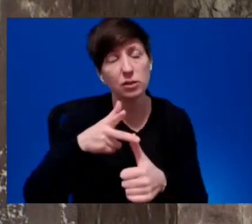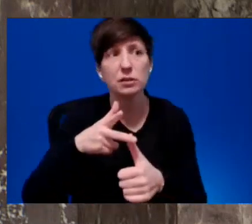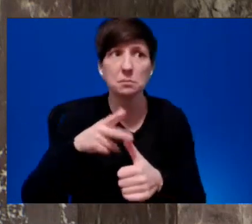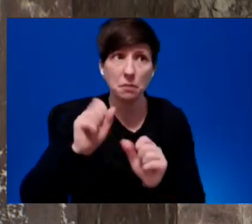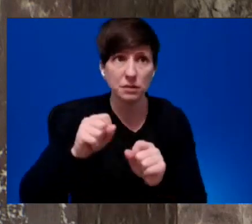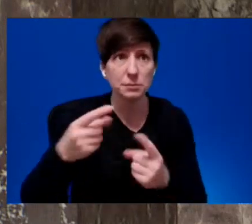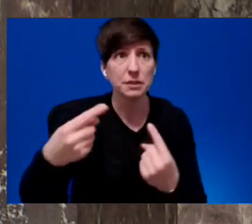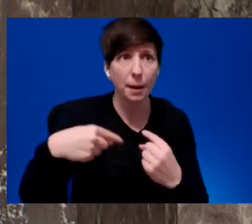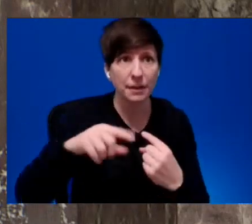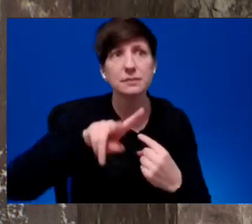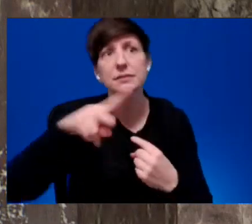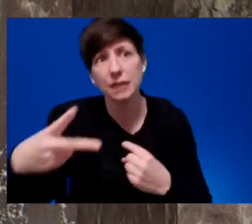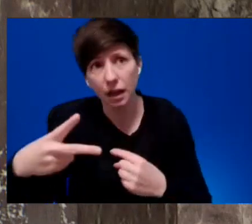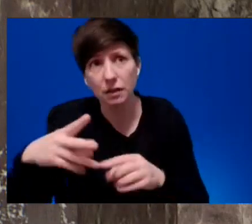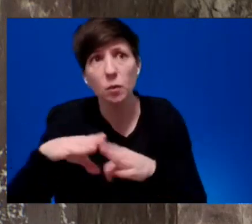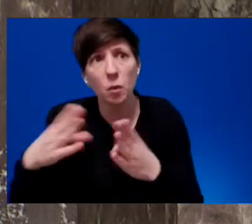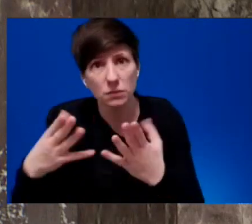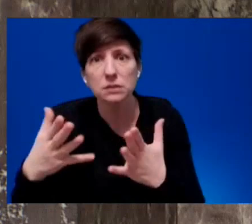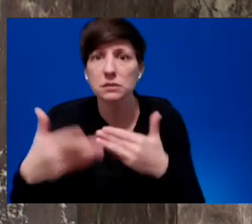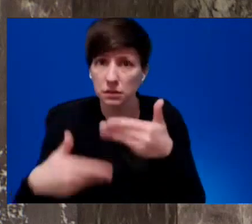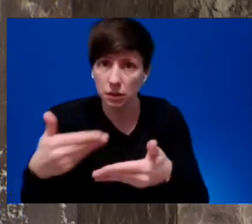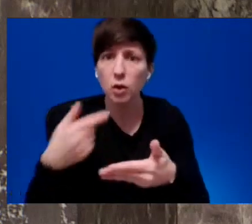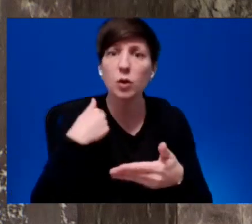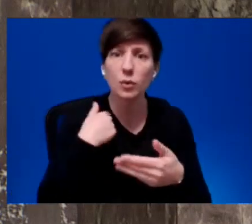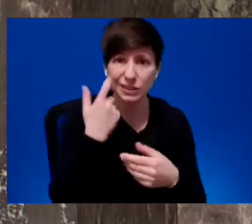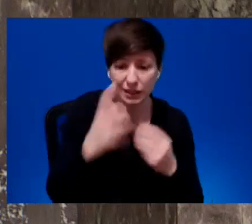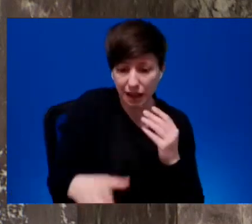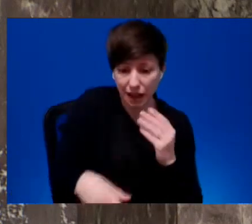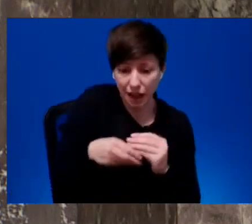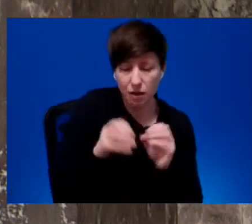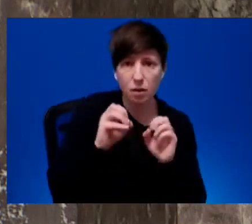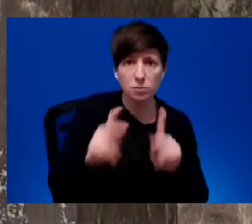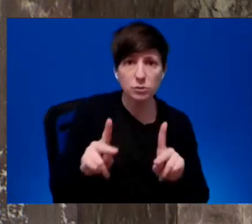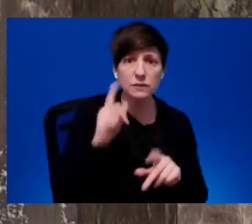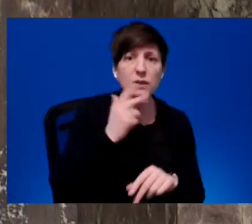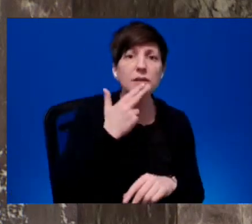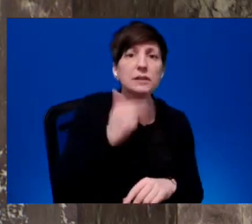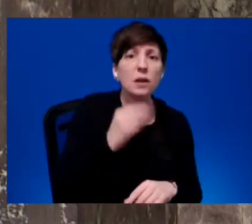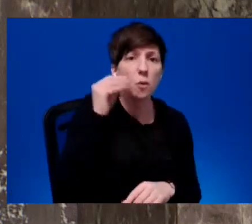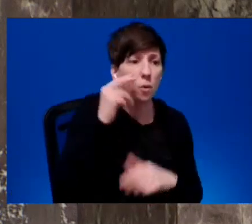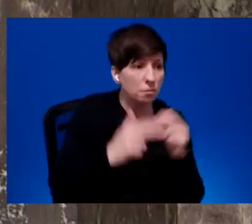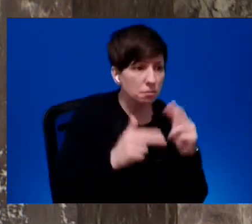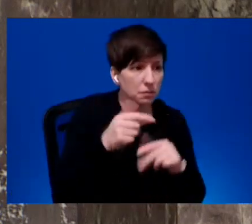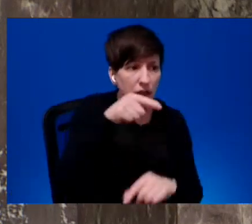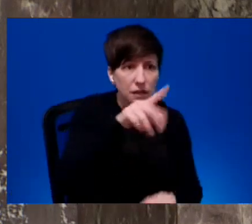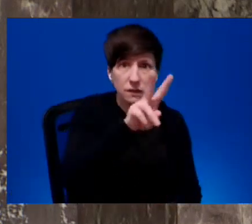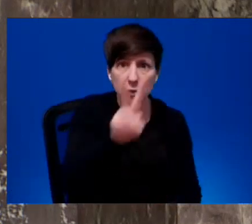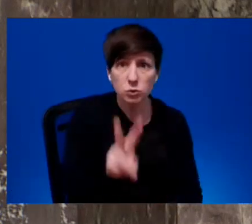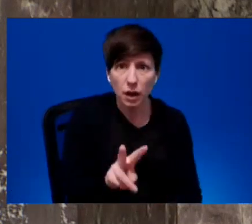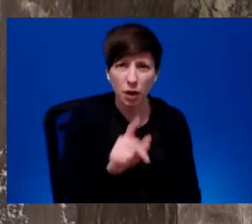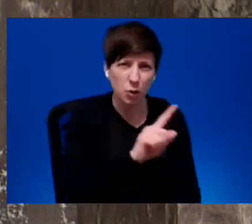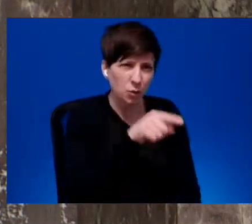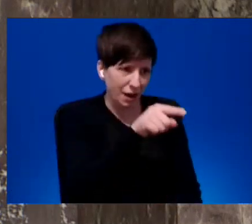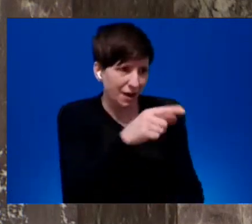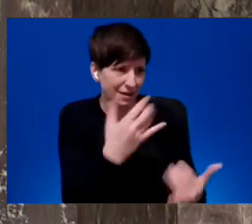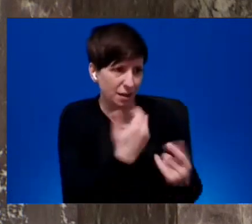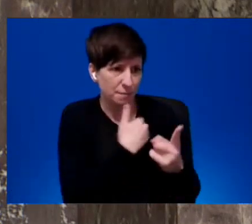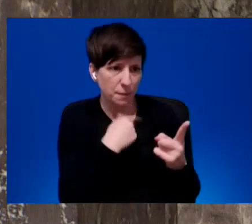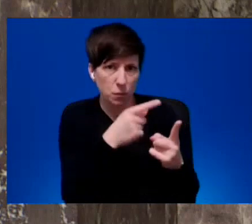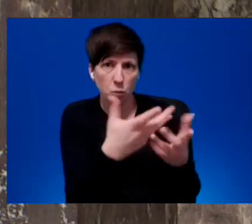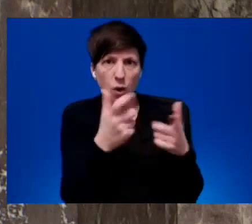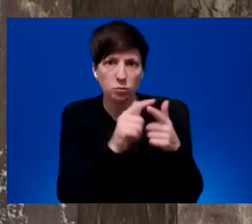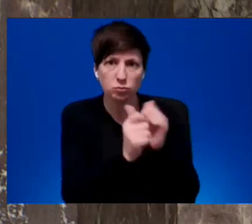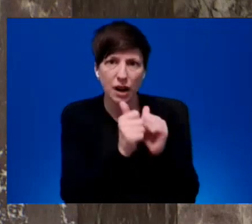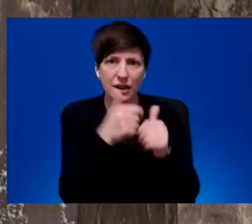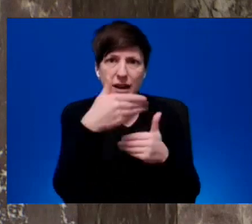just extended tiny home opportunity in Victoria in the riding the member now wants to run in, so we can have more people getting